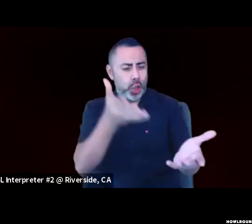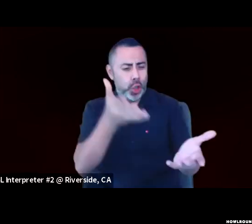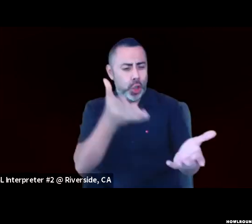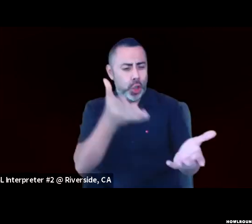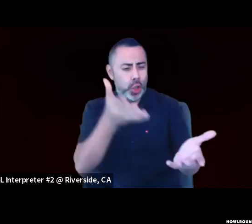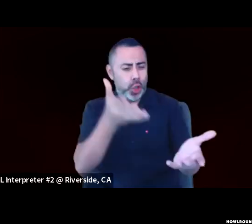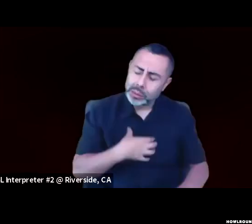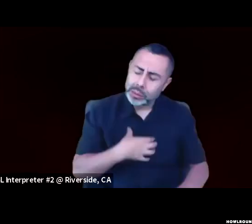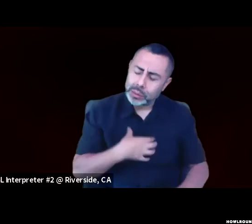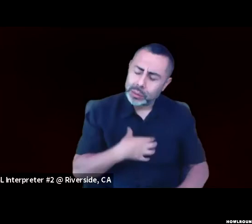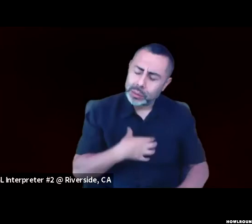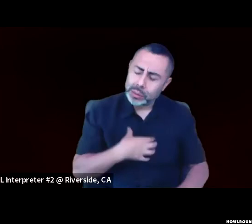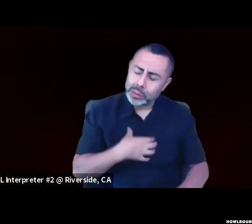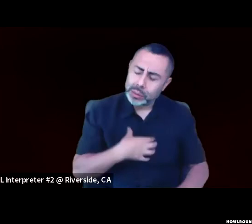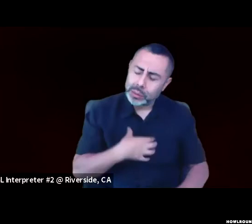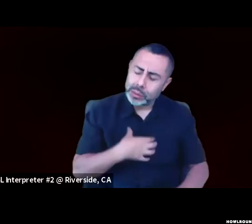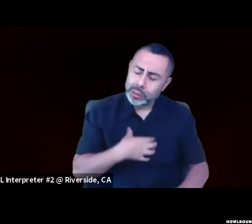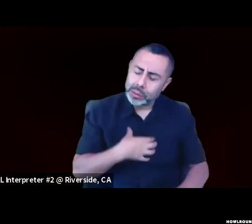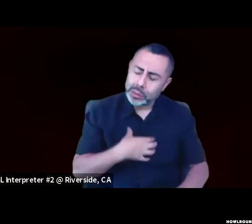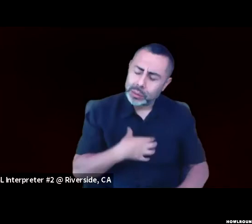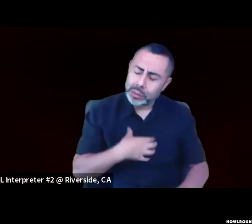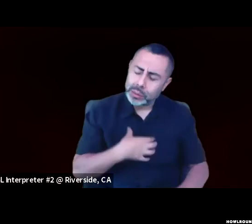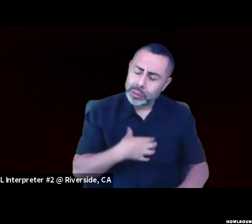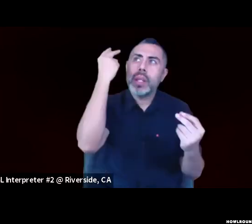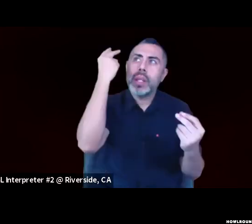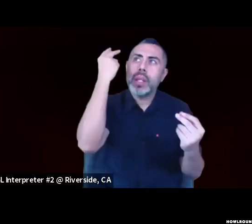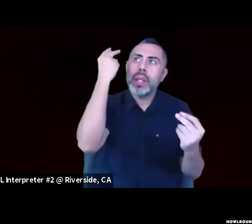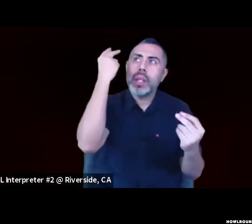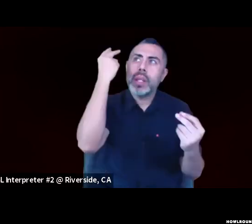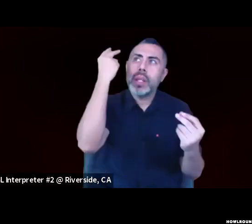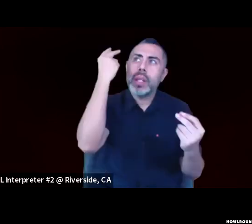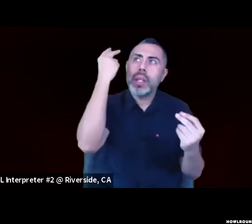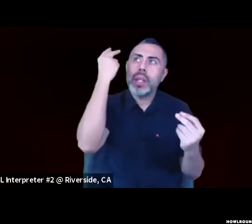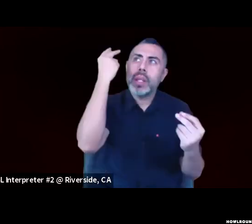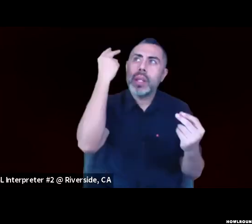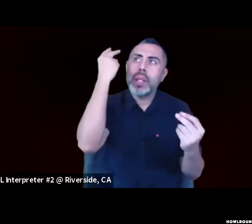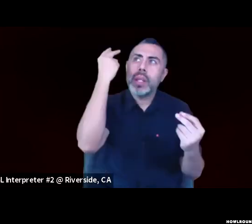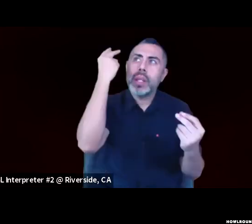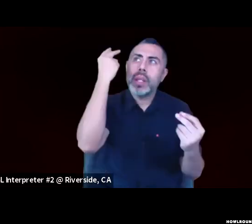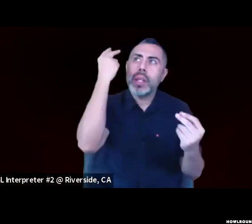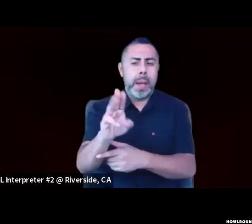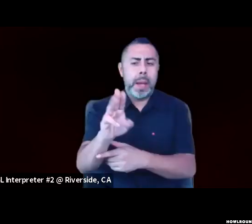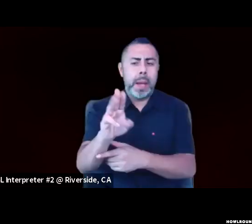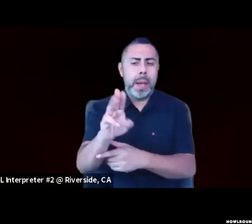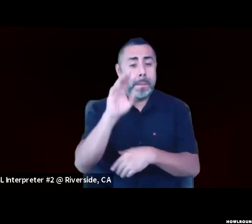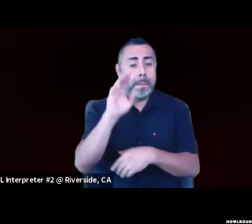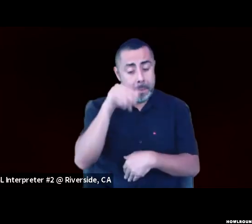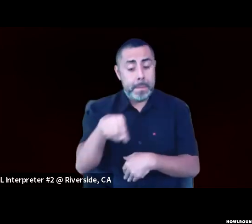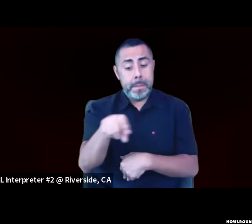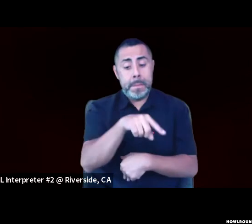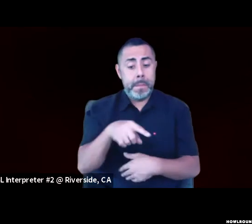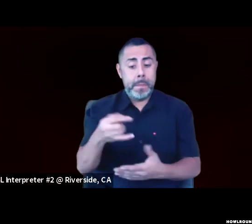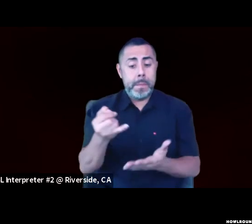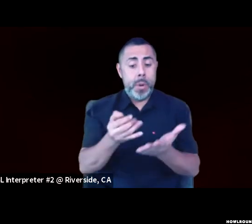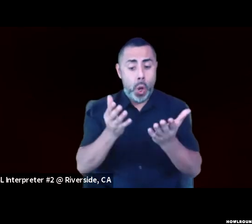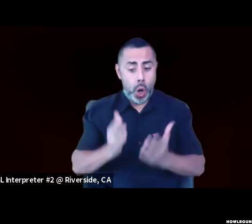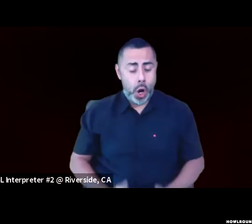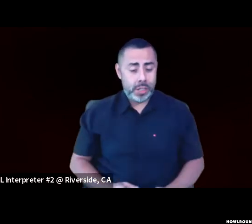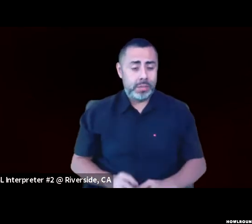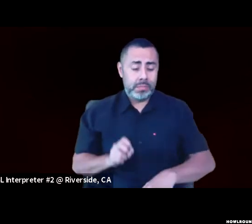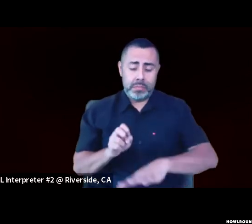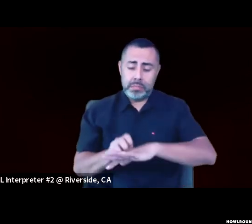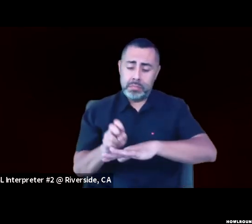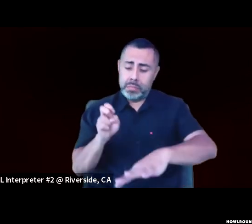Artists who frequently hurl themselves into the throes of social vulnerability because the